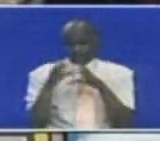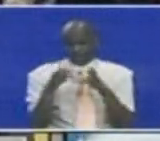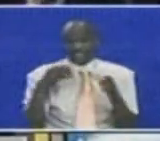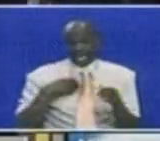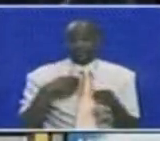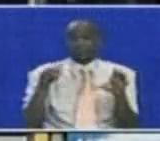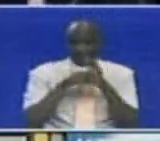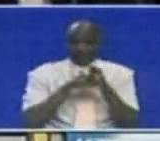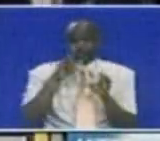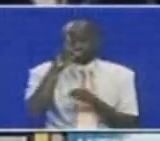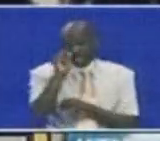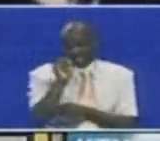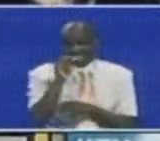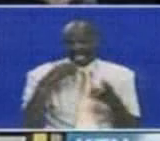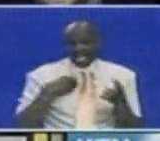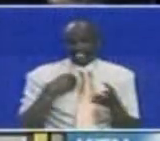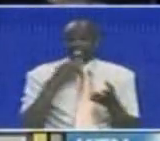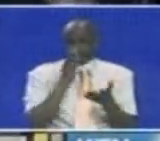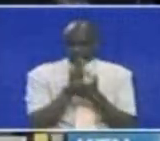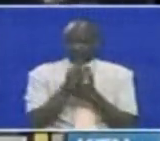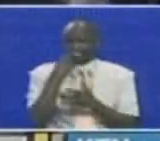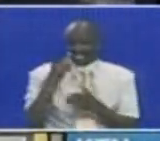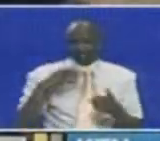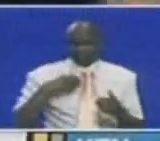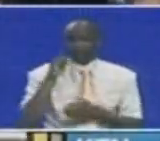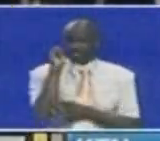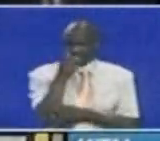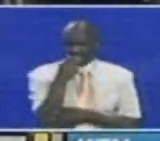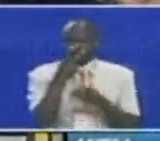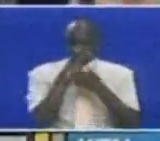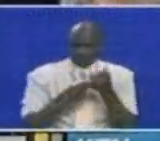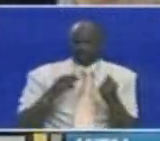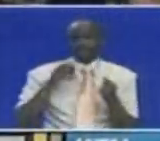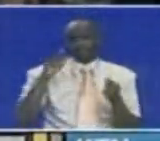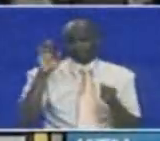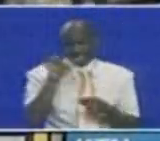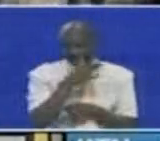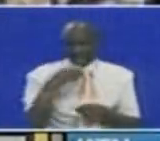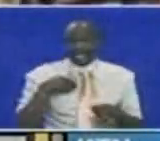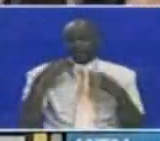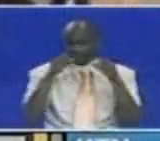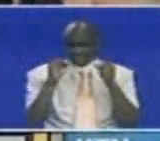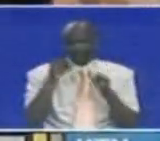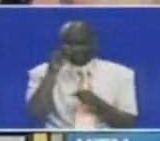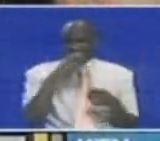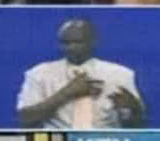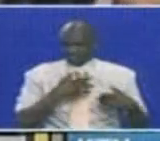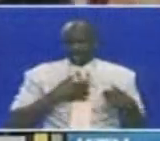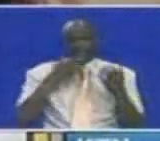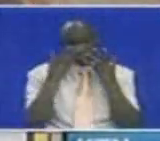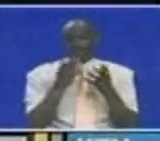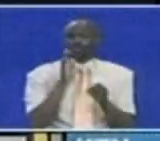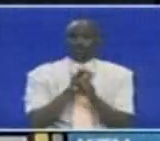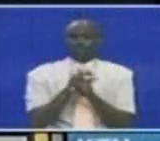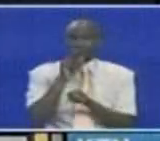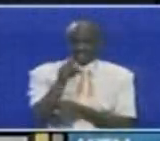United Nations, and we actually thank the people of Kenya, both the parliament, the president, for the concerns that they have